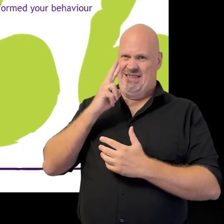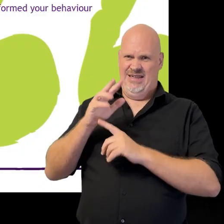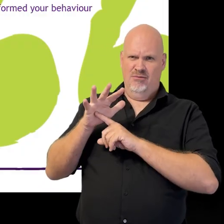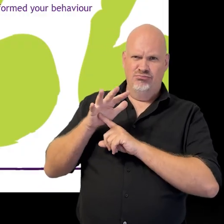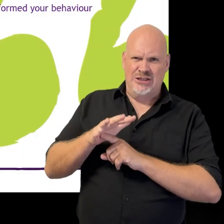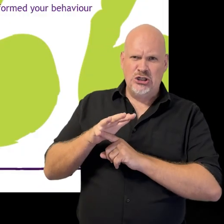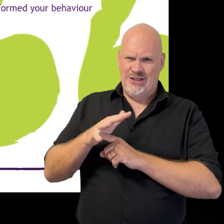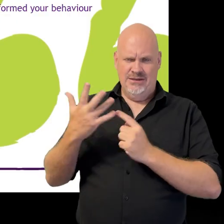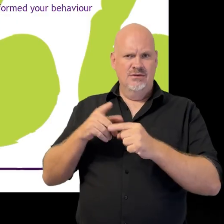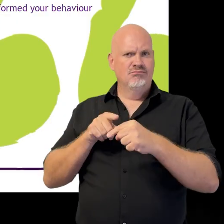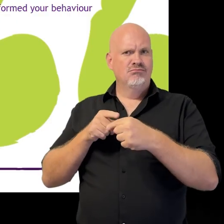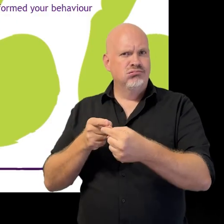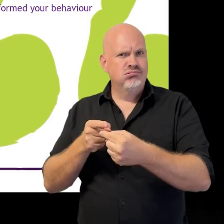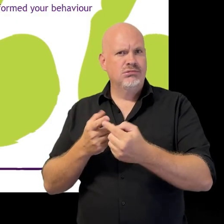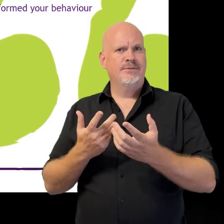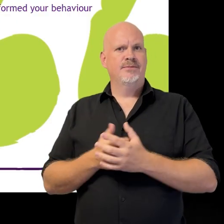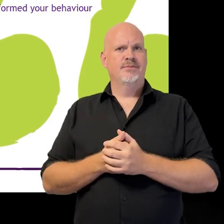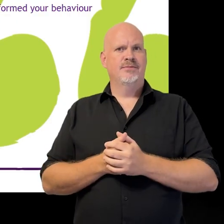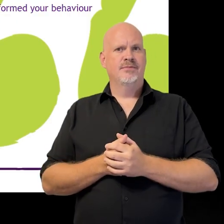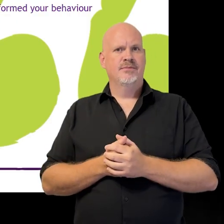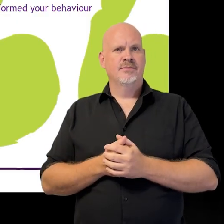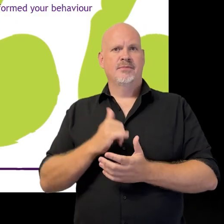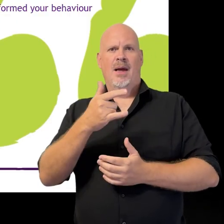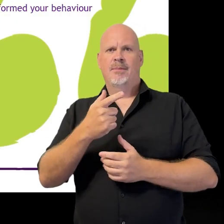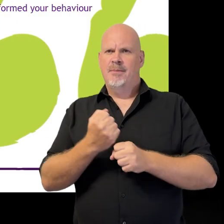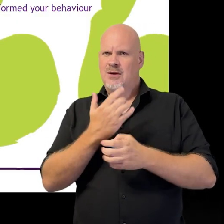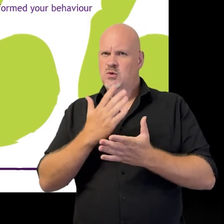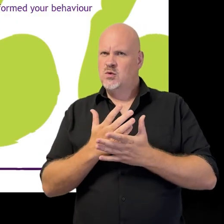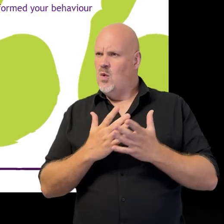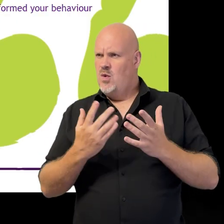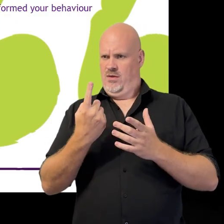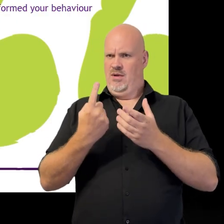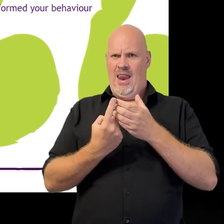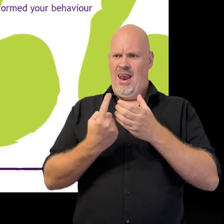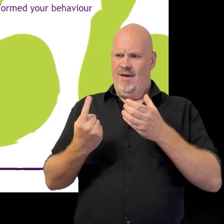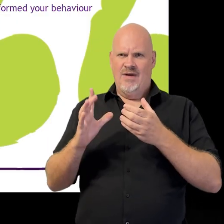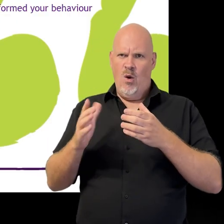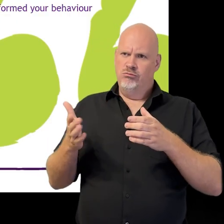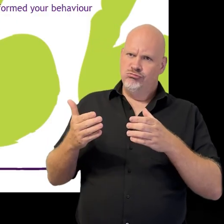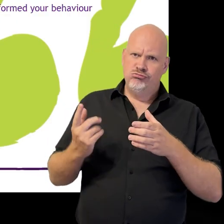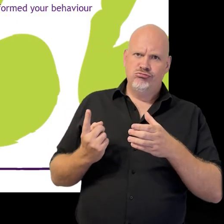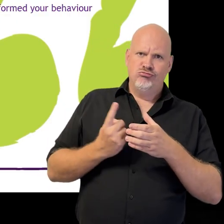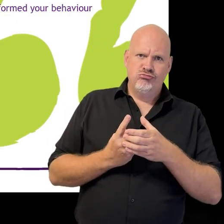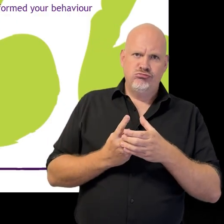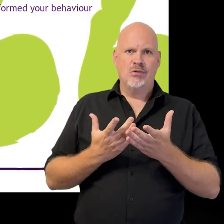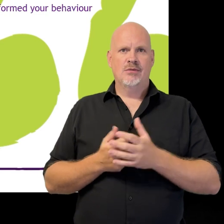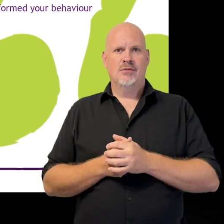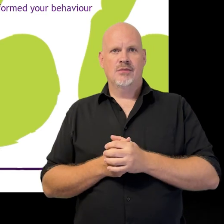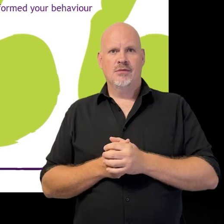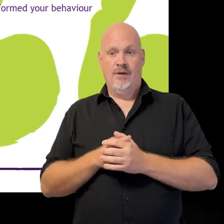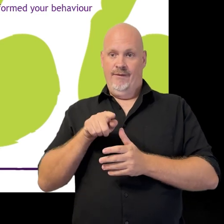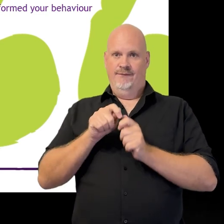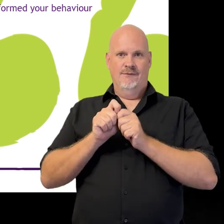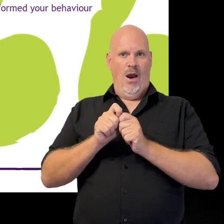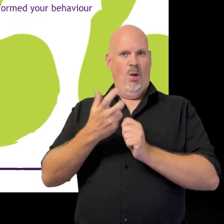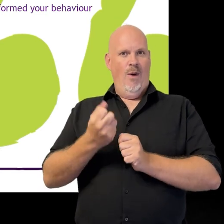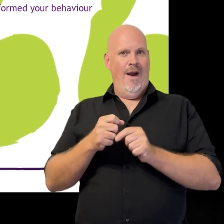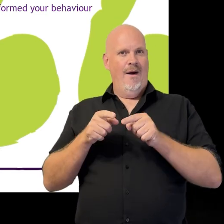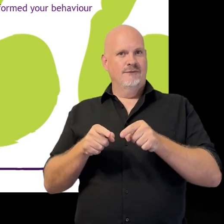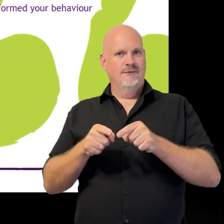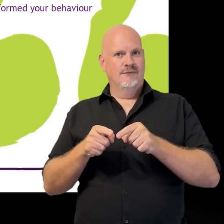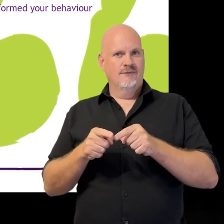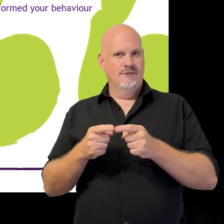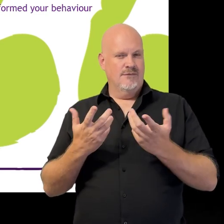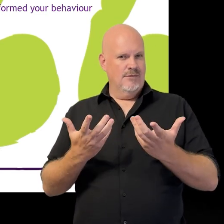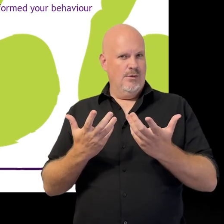has informed your behaviour at work. So there's a couple of examples there, but these are just examples. You should come